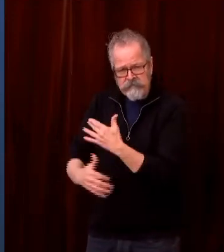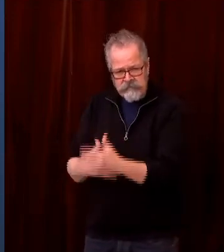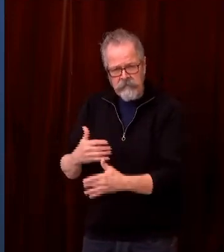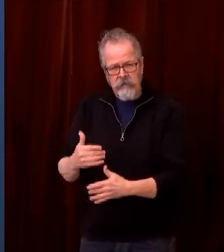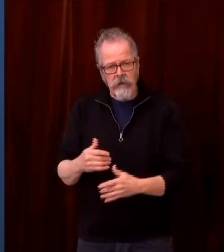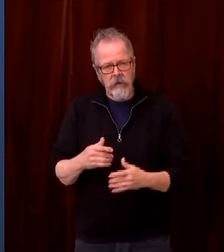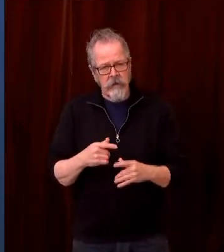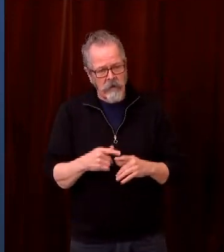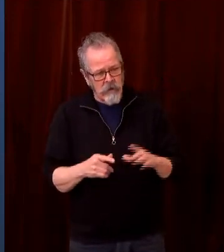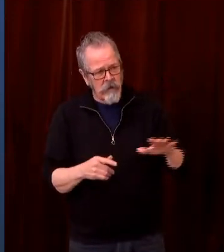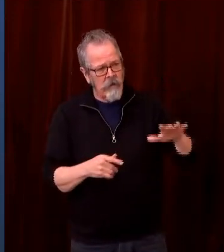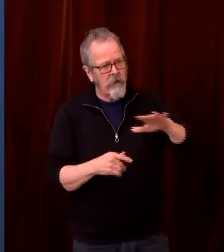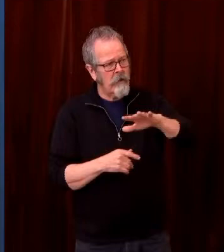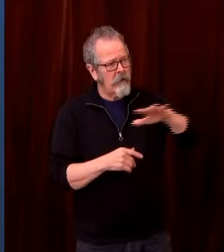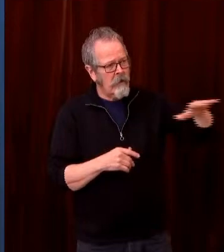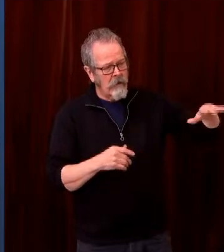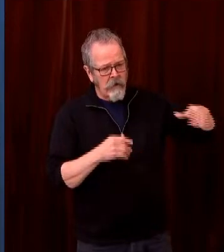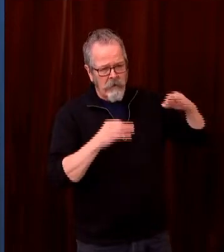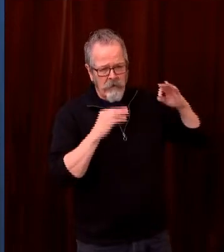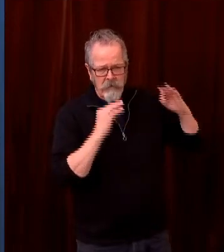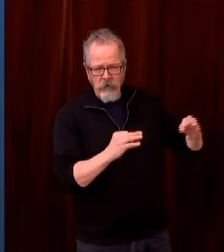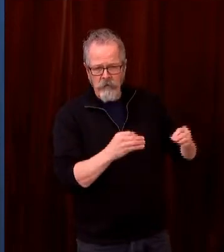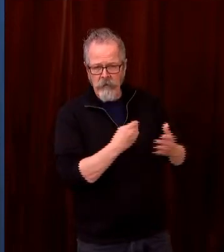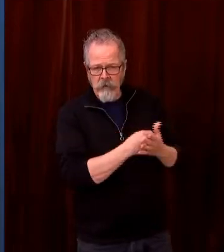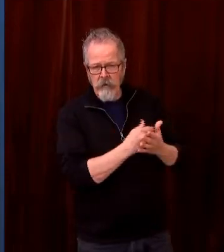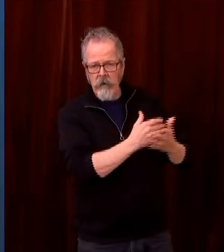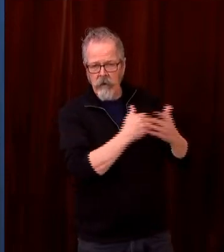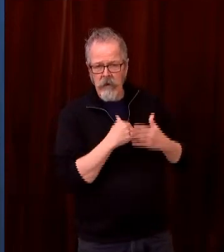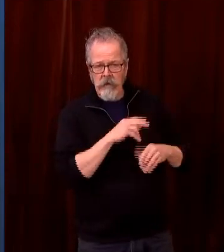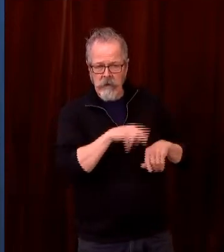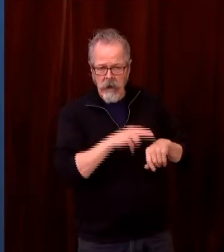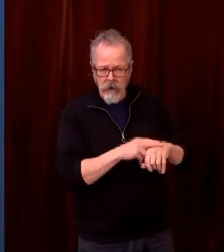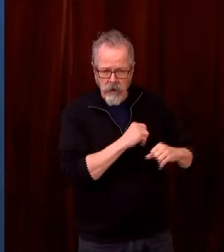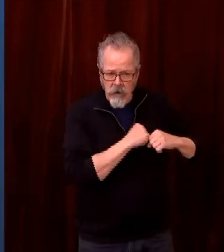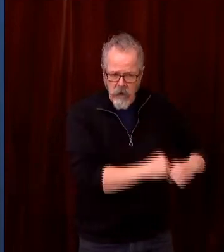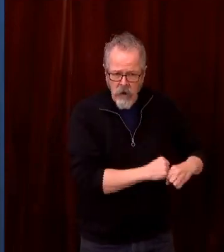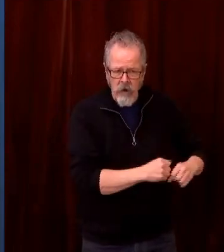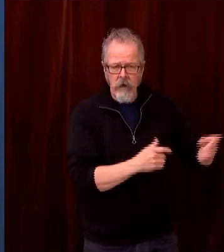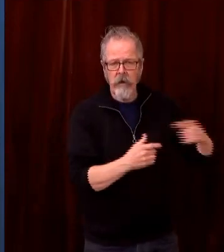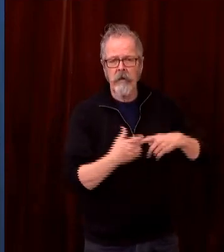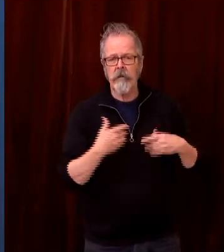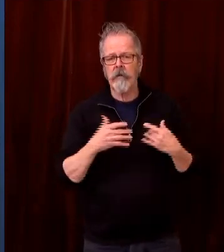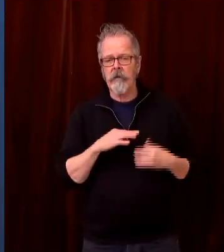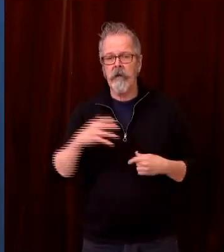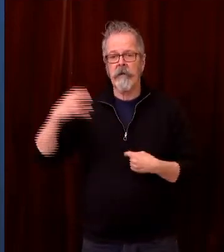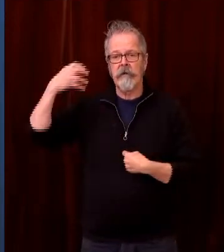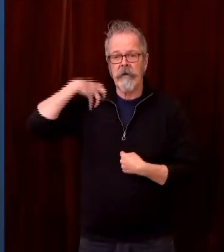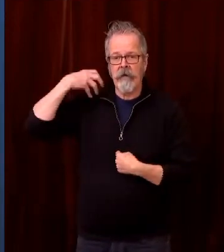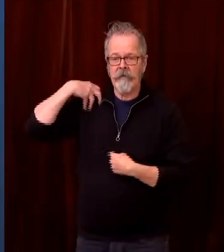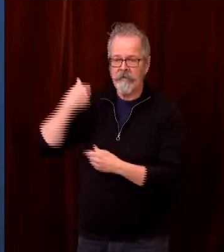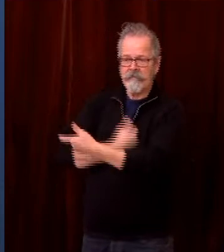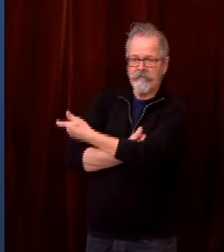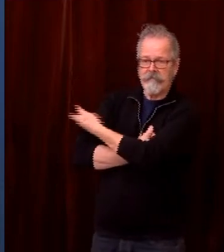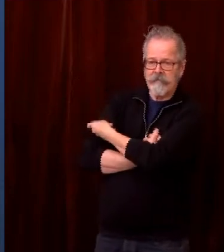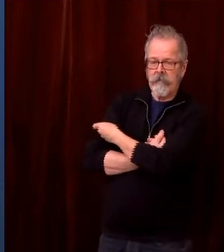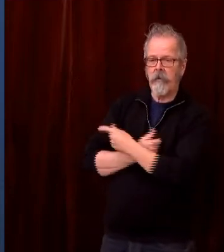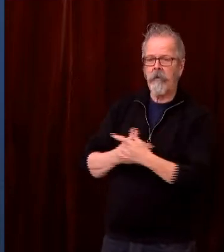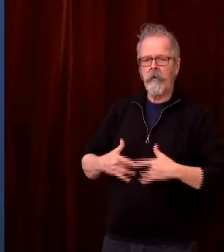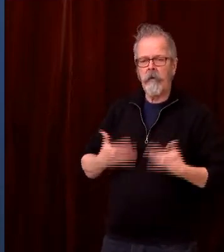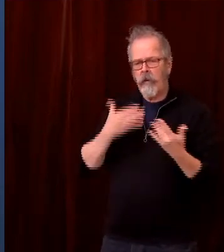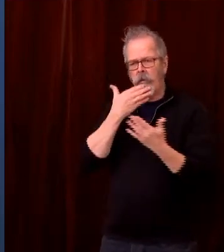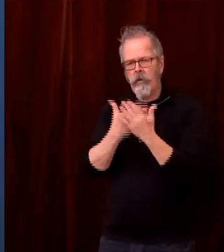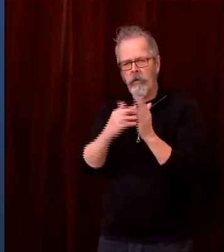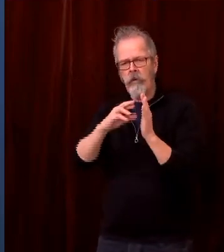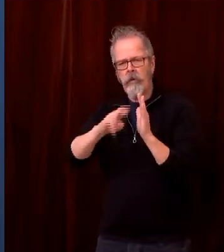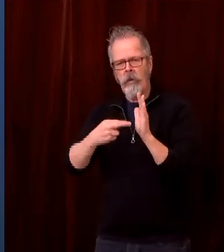stood up. This is a considerable logistical hurdle to combine the notice, the appointment process, the security,